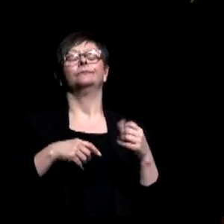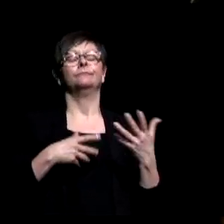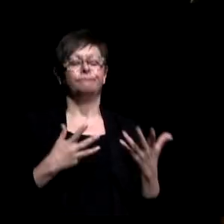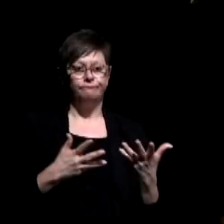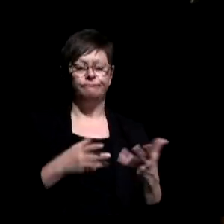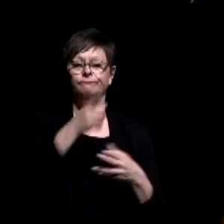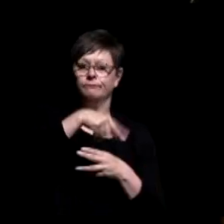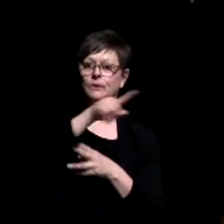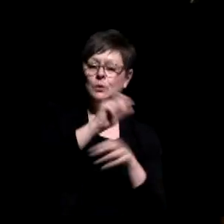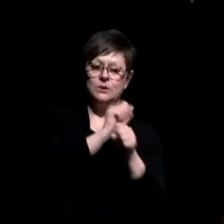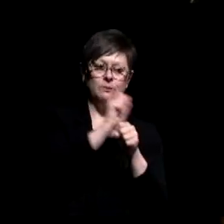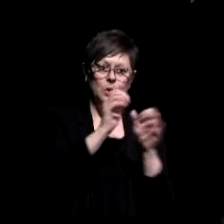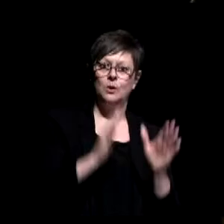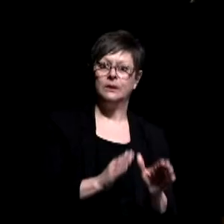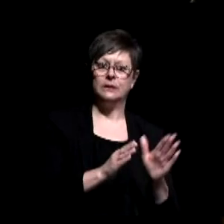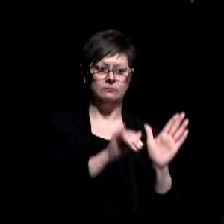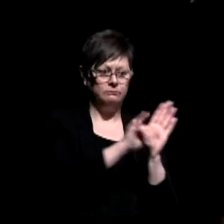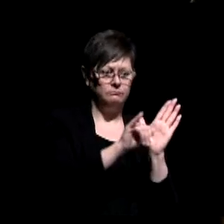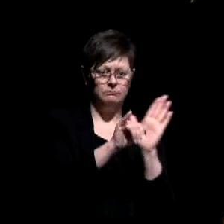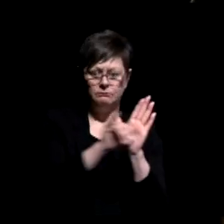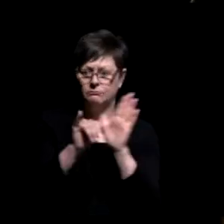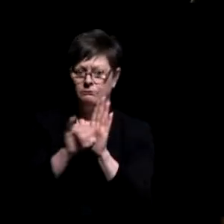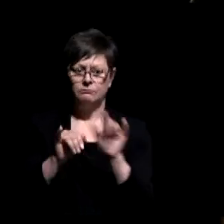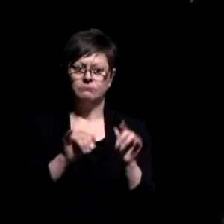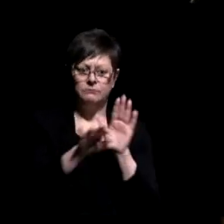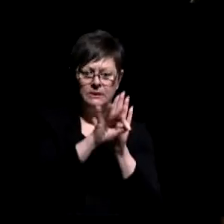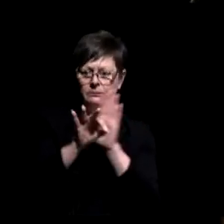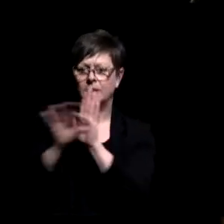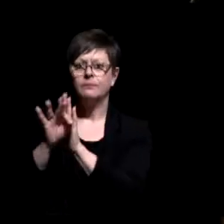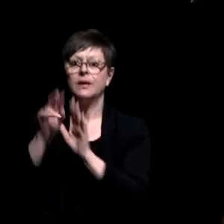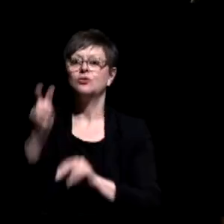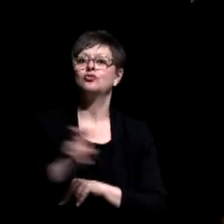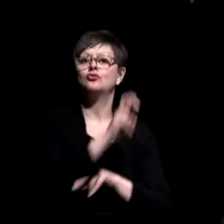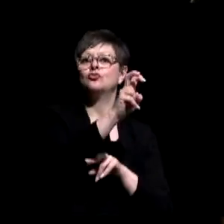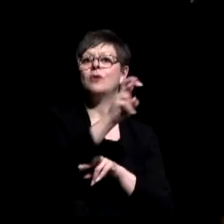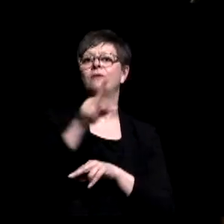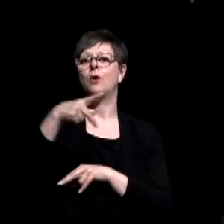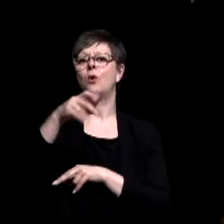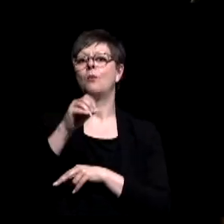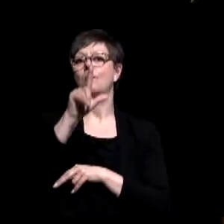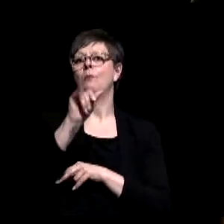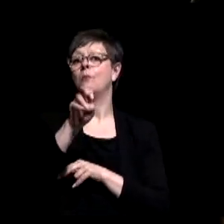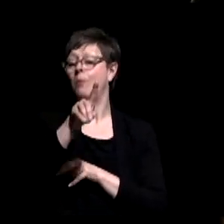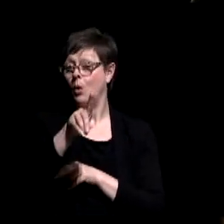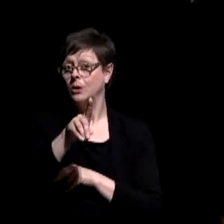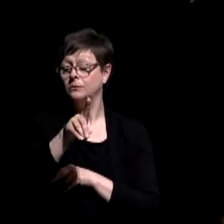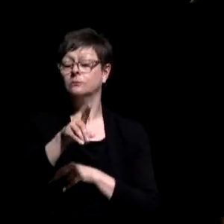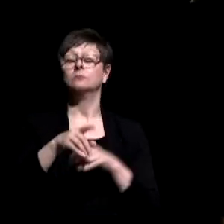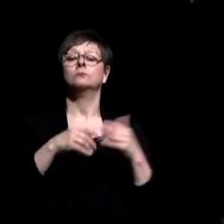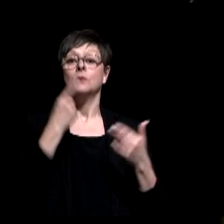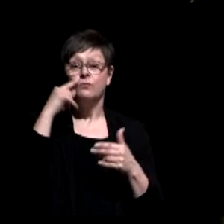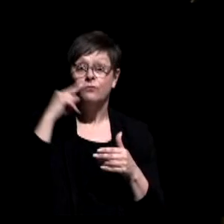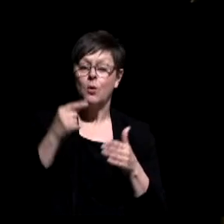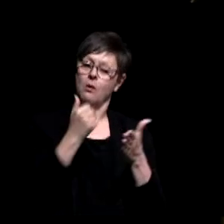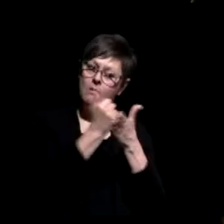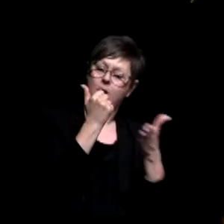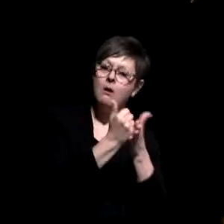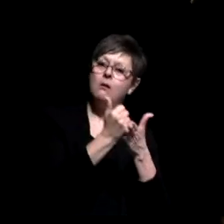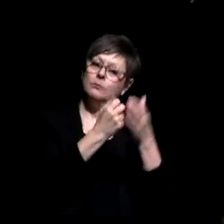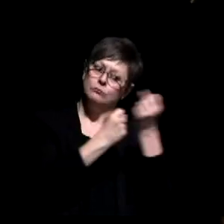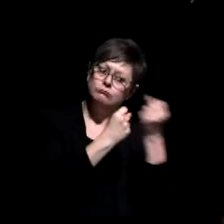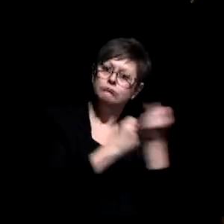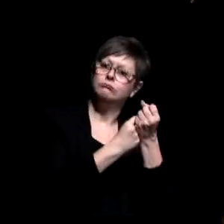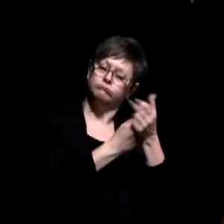employees had been identified to travel to Poland to offer in-person expedited support